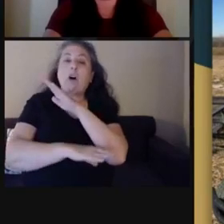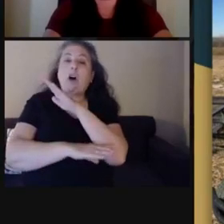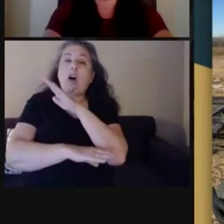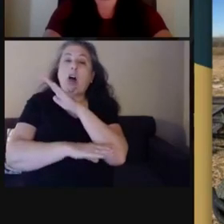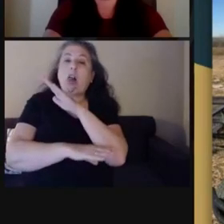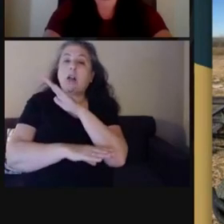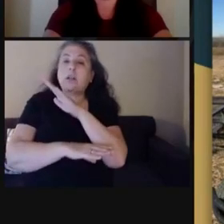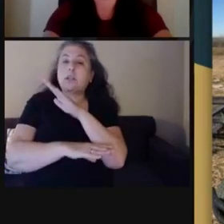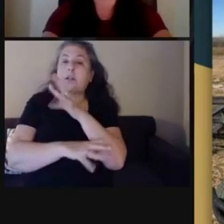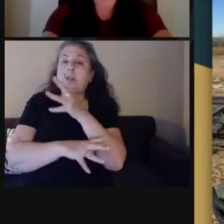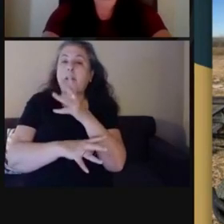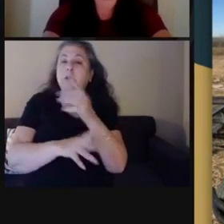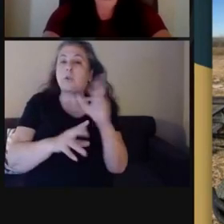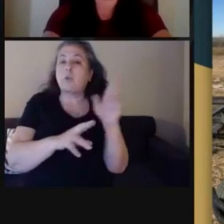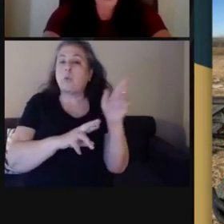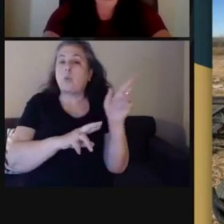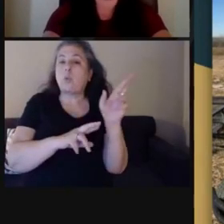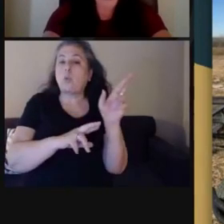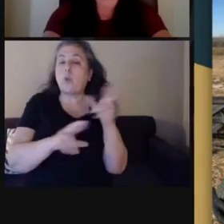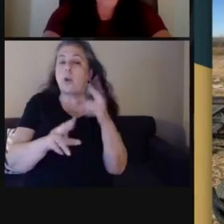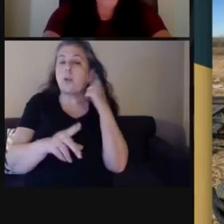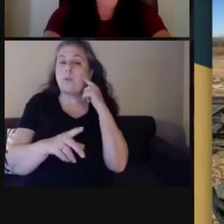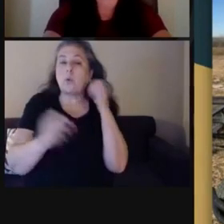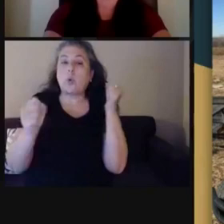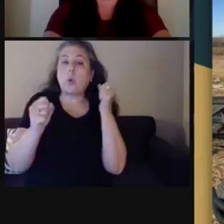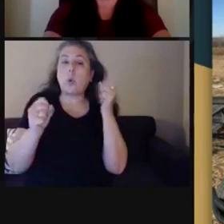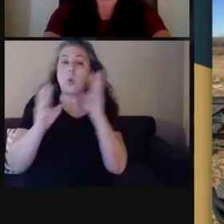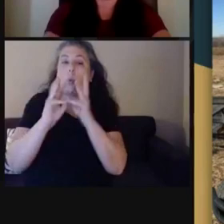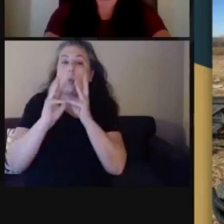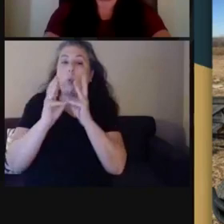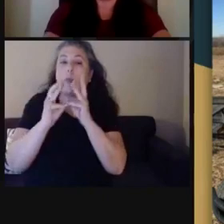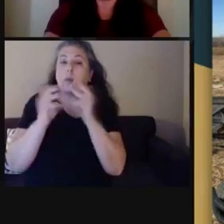things were getting ready for the cold weather and winter.